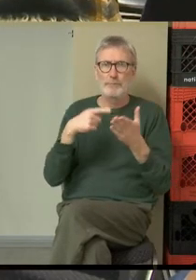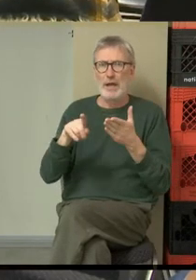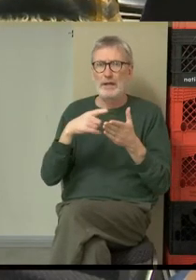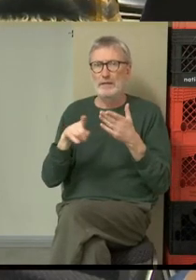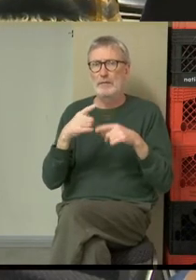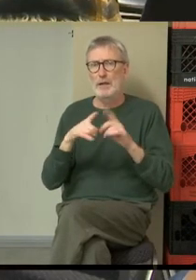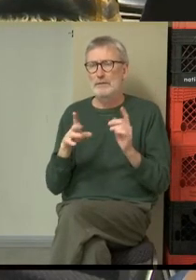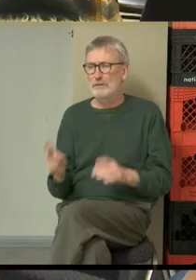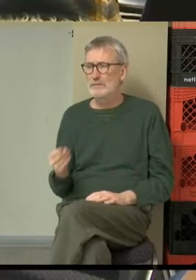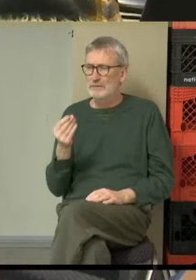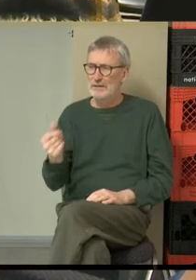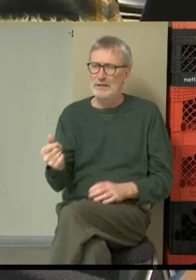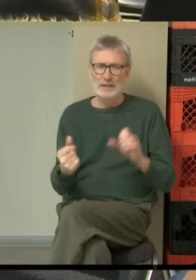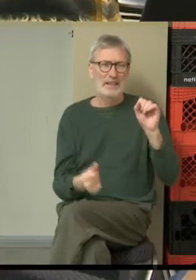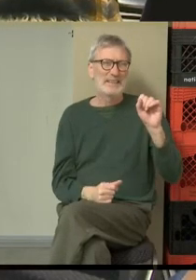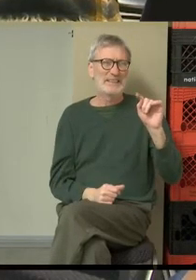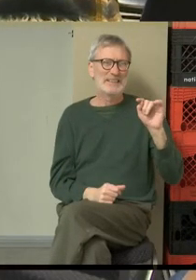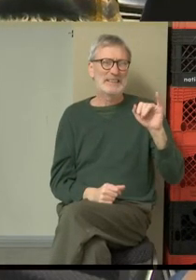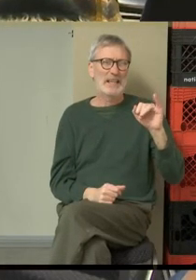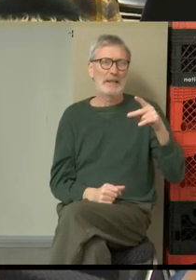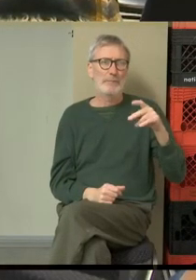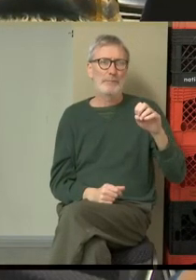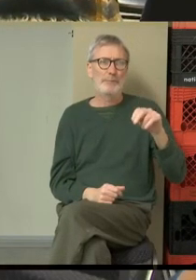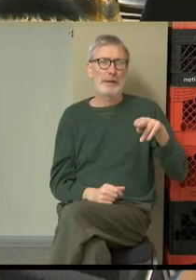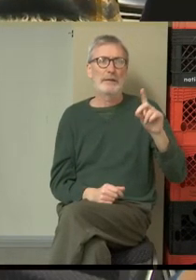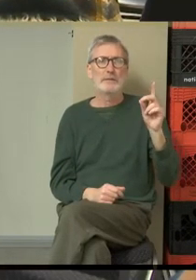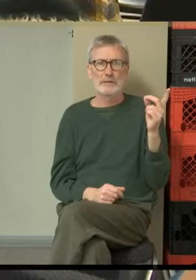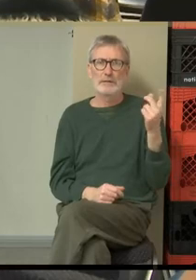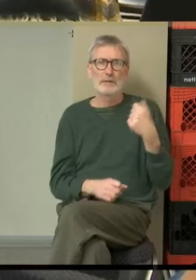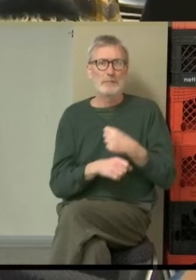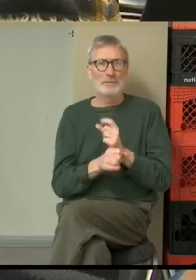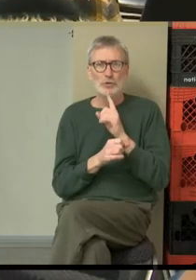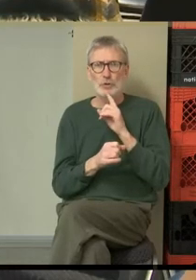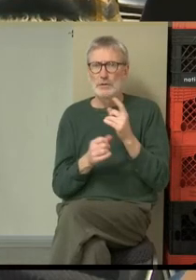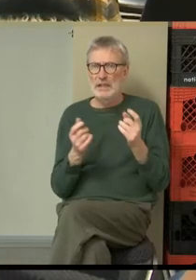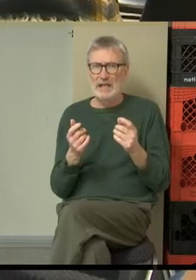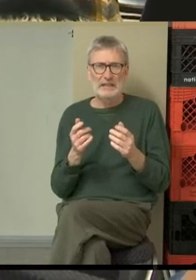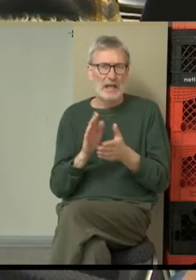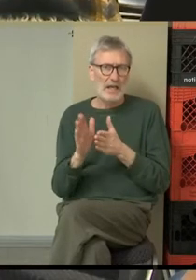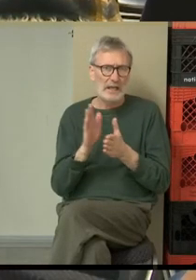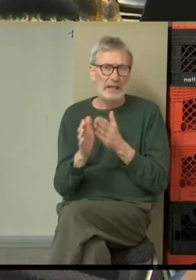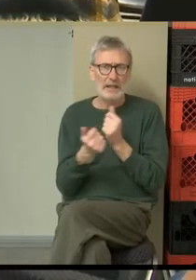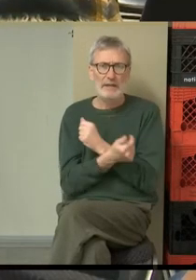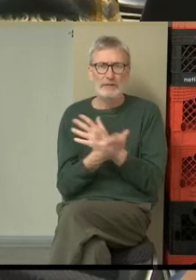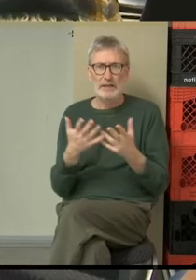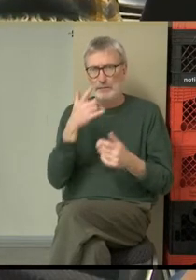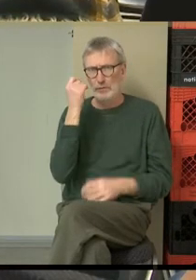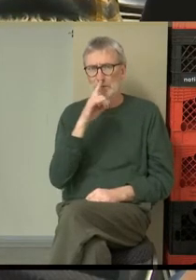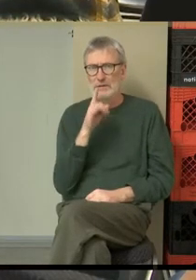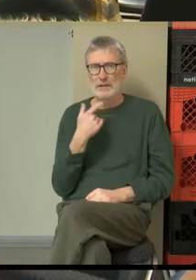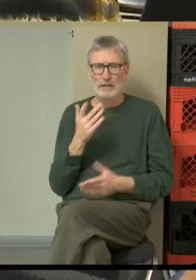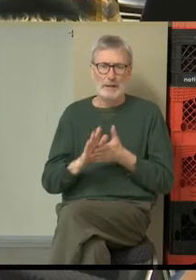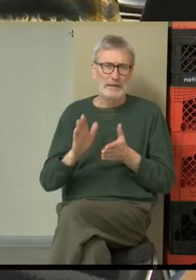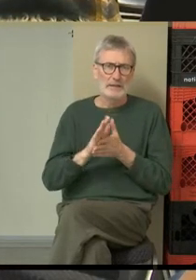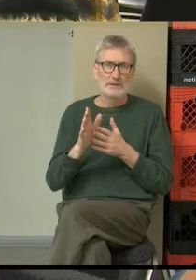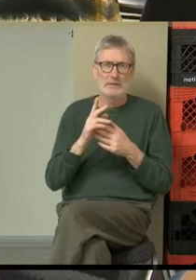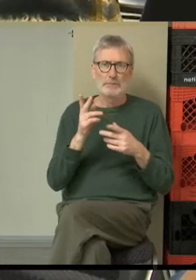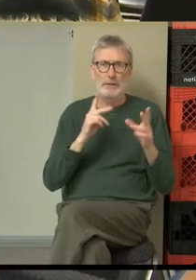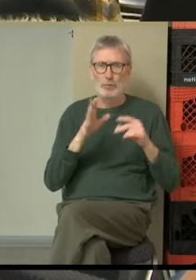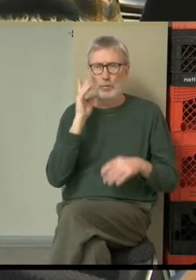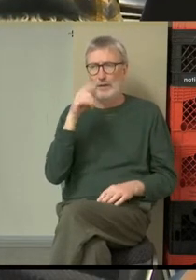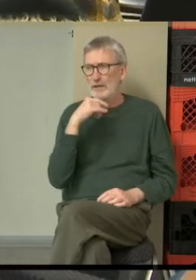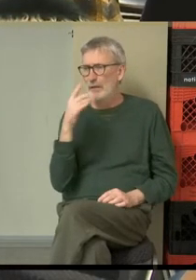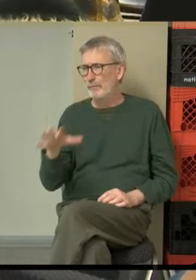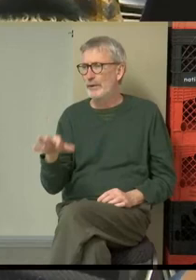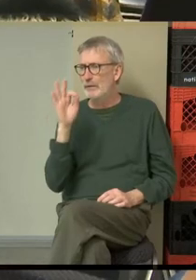a stipend to be around the park and make sure it's, you know, clean, whatever, because we know that your maintenance people are not going to come over every day and